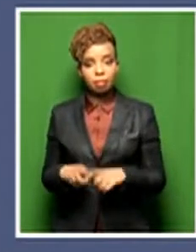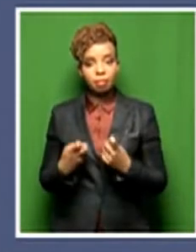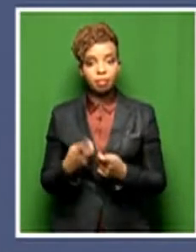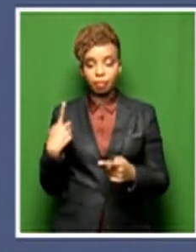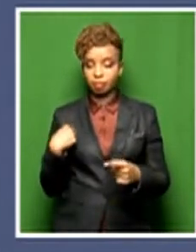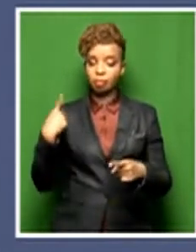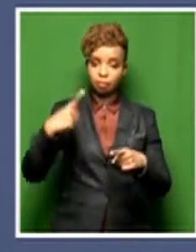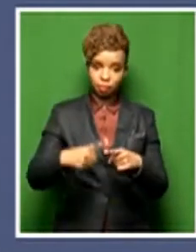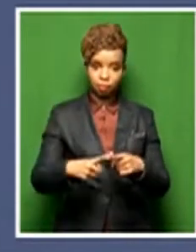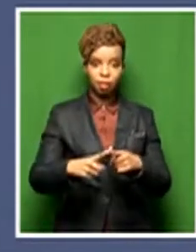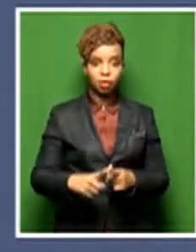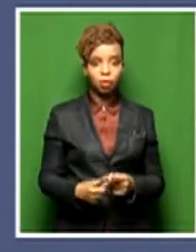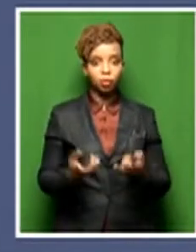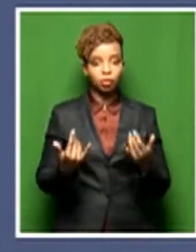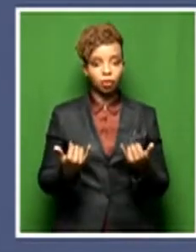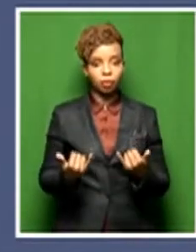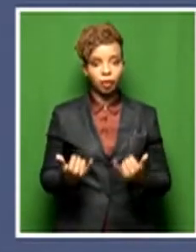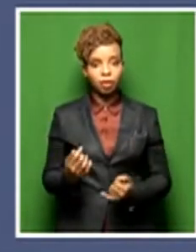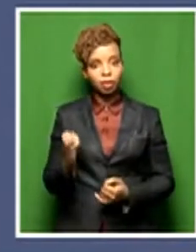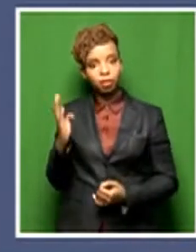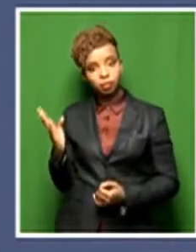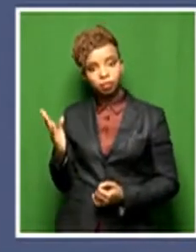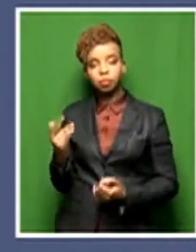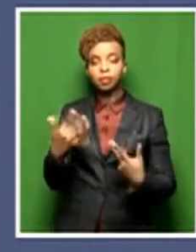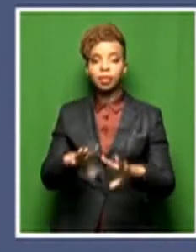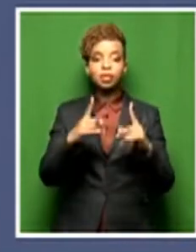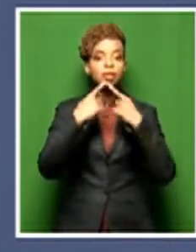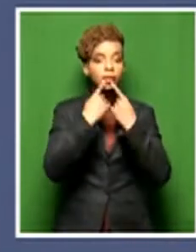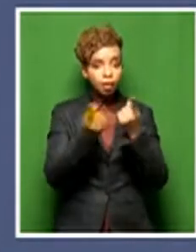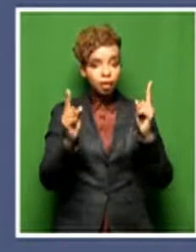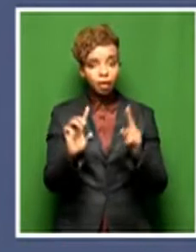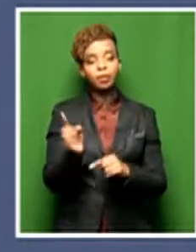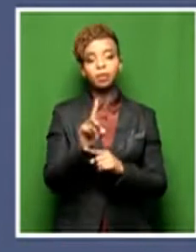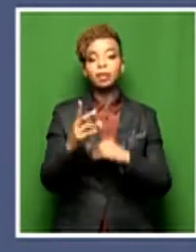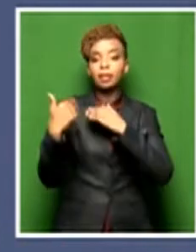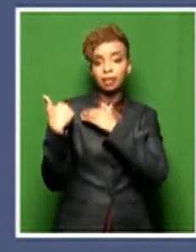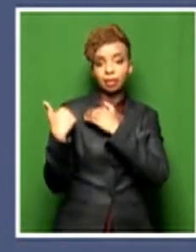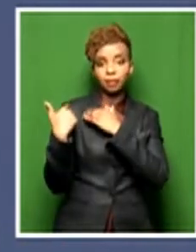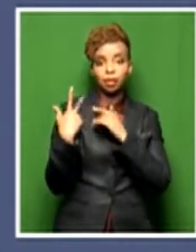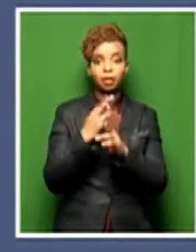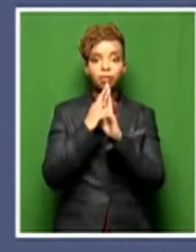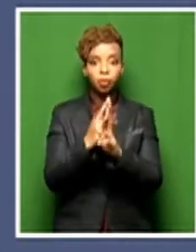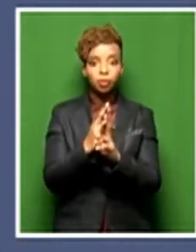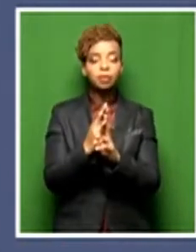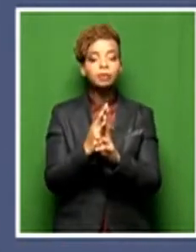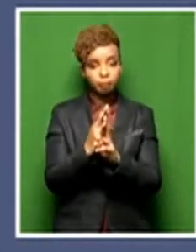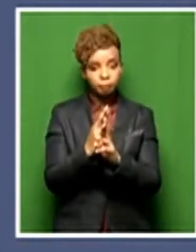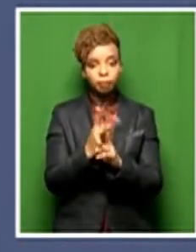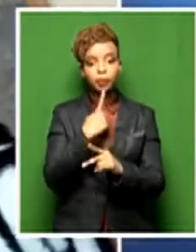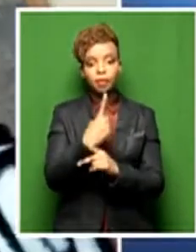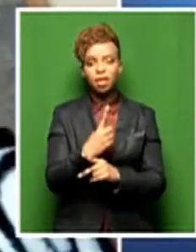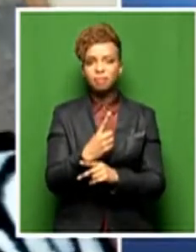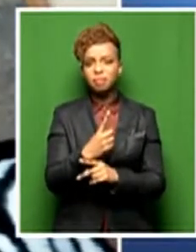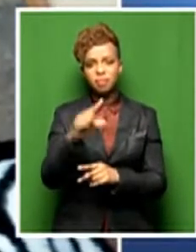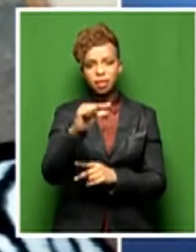National Women's Day, announced their emergency safety response to combat gender-based violence and femicide. We're joined now via Skype